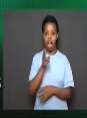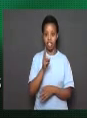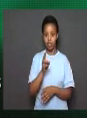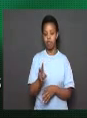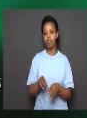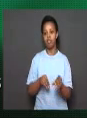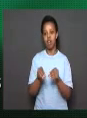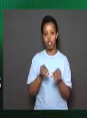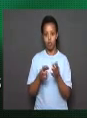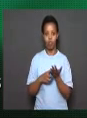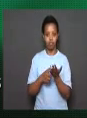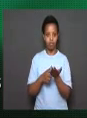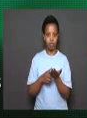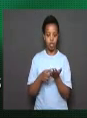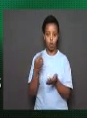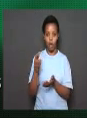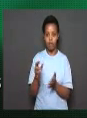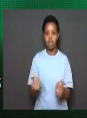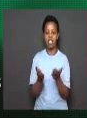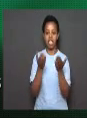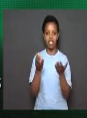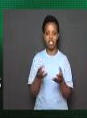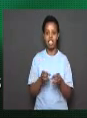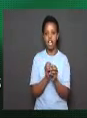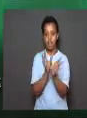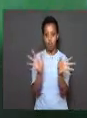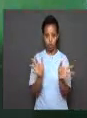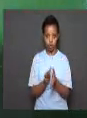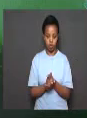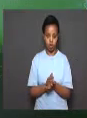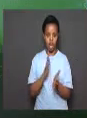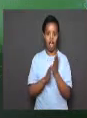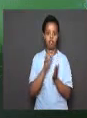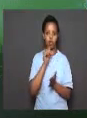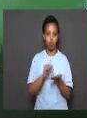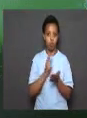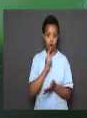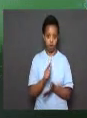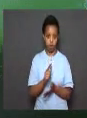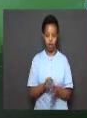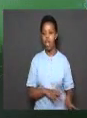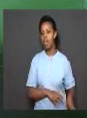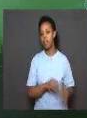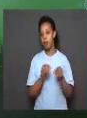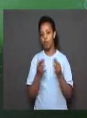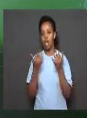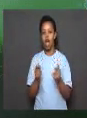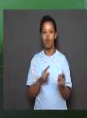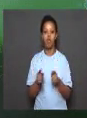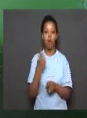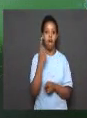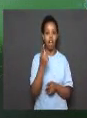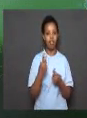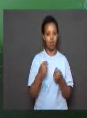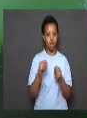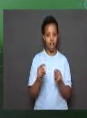transport, or facilitated diffusion. Students, let us do an activity